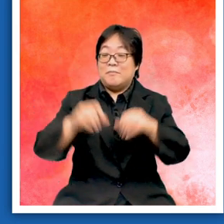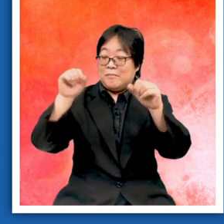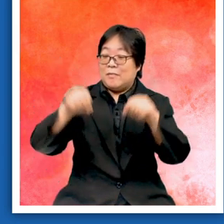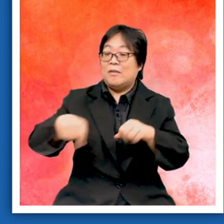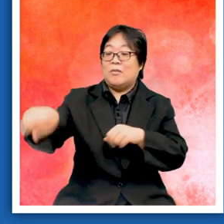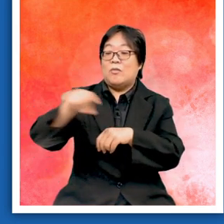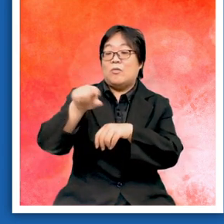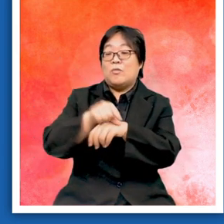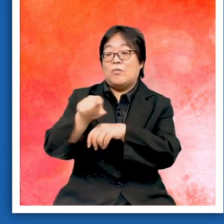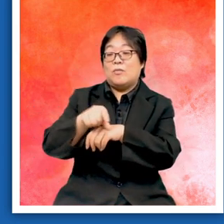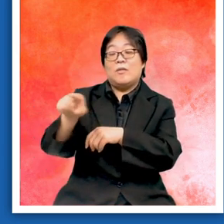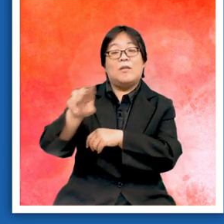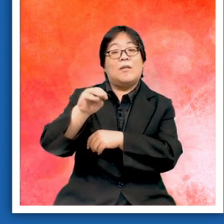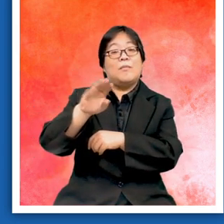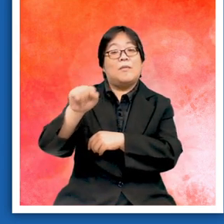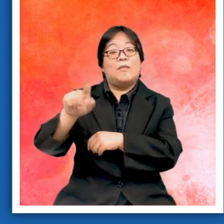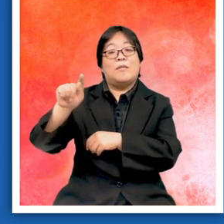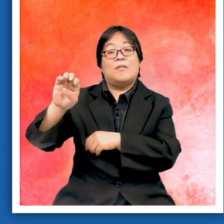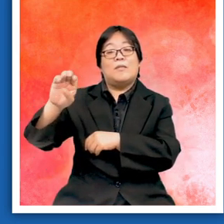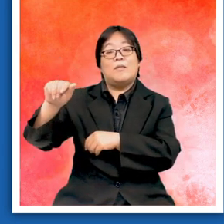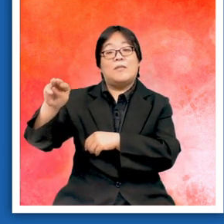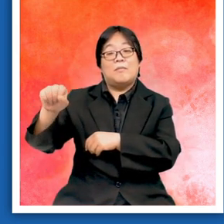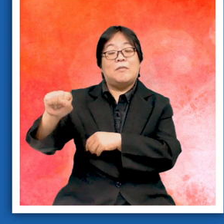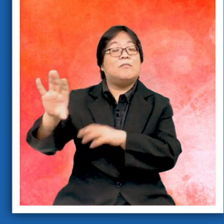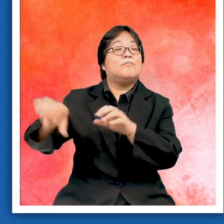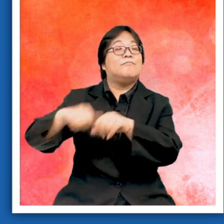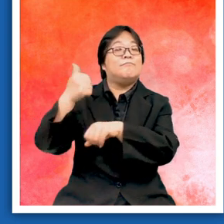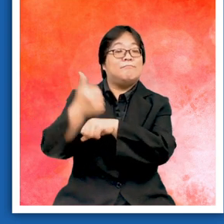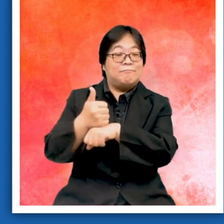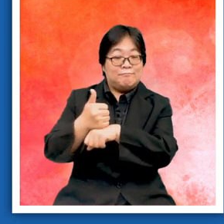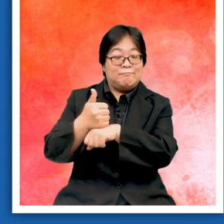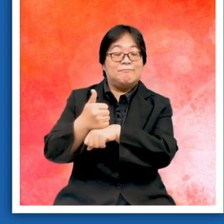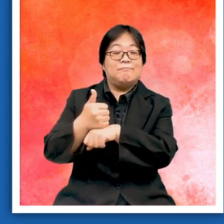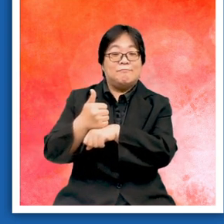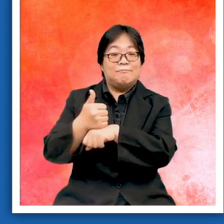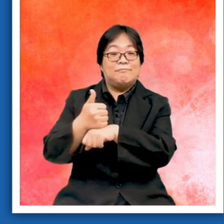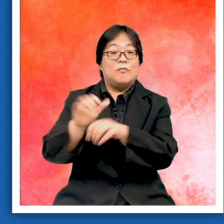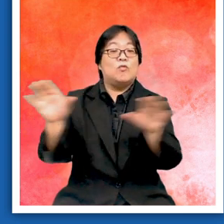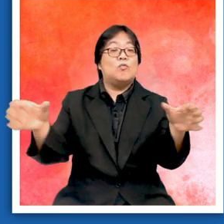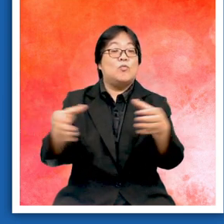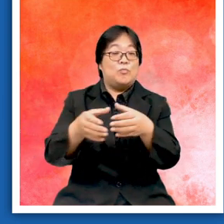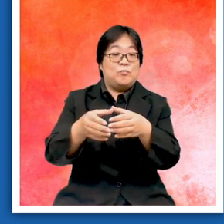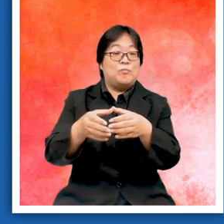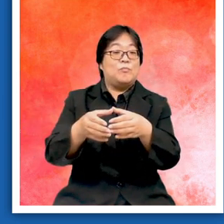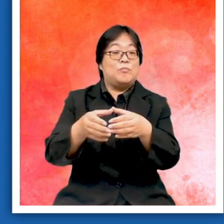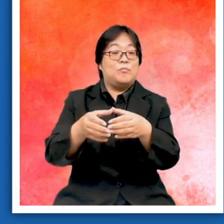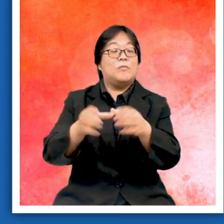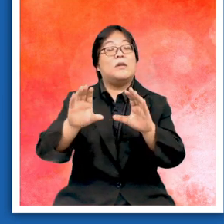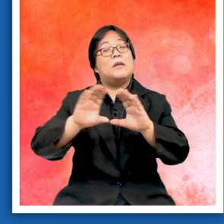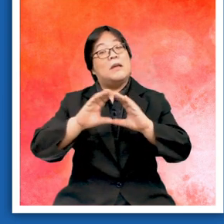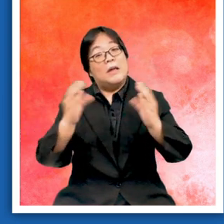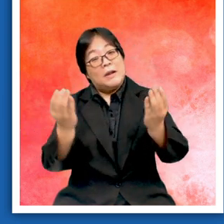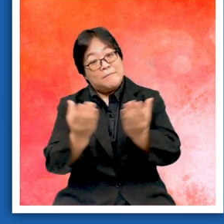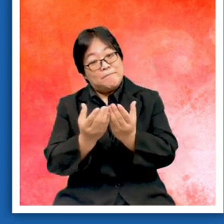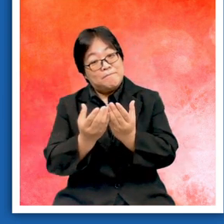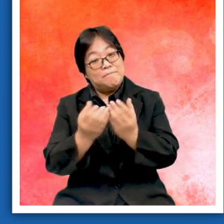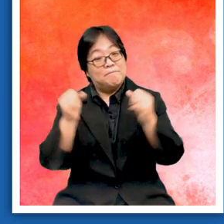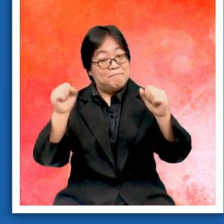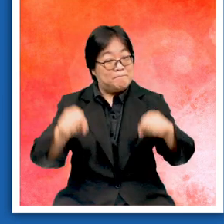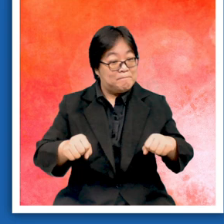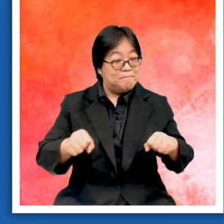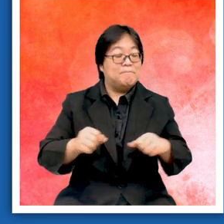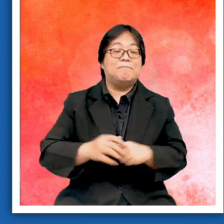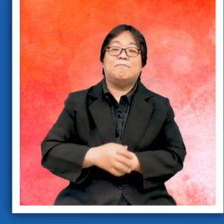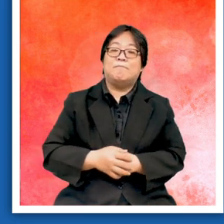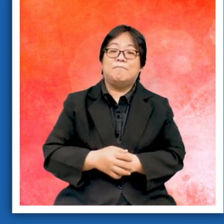use Microsoft Teams to create a group or a club for